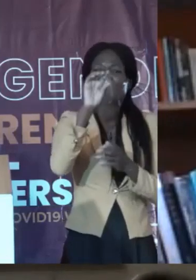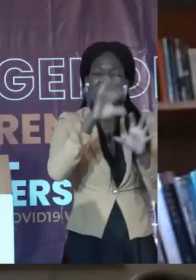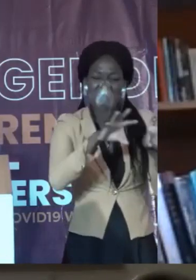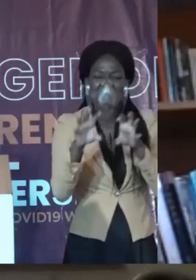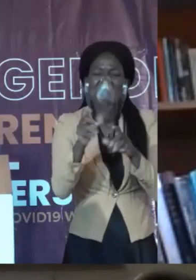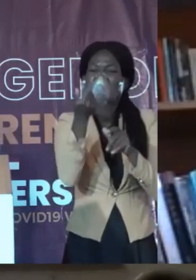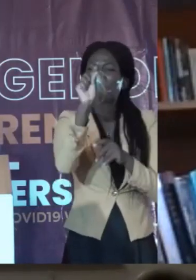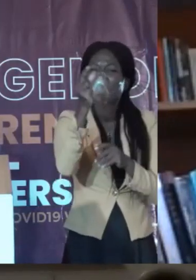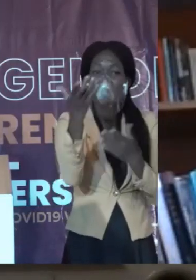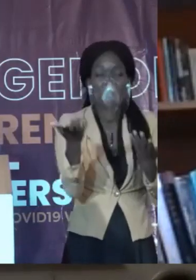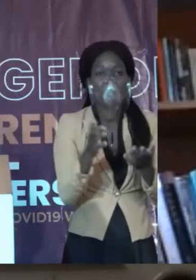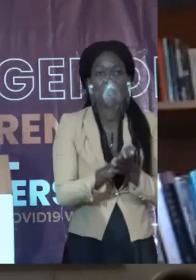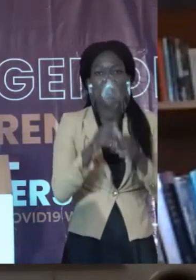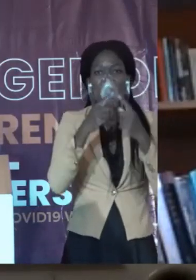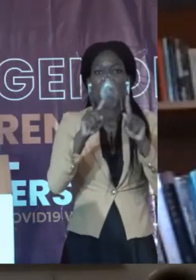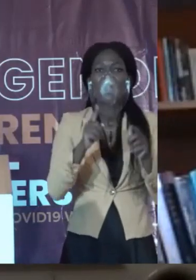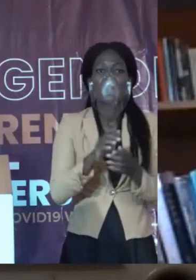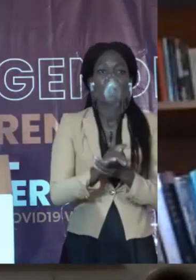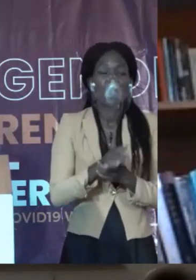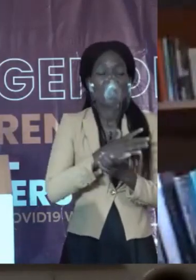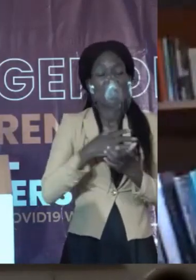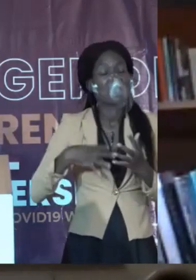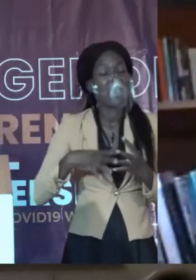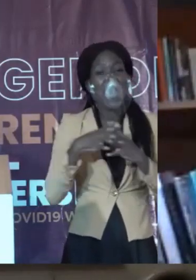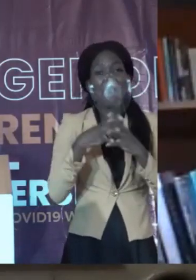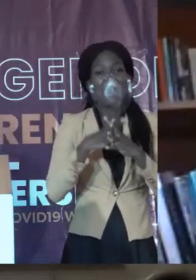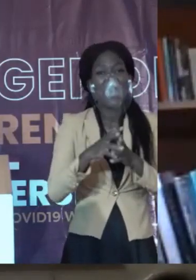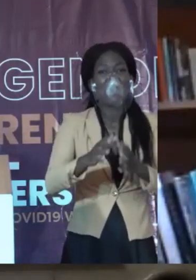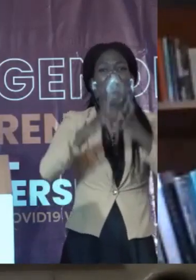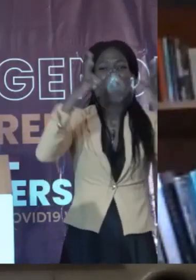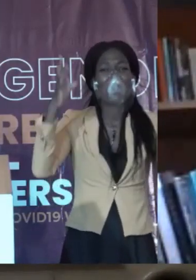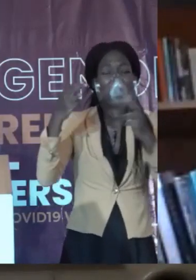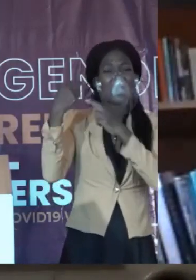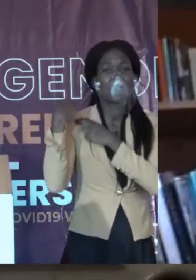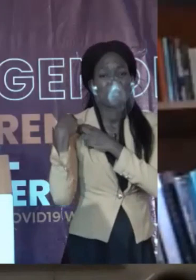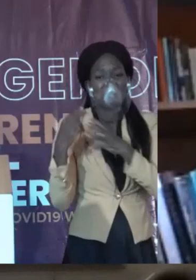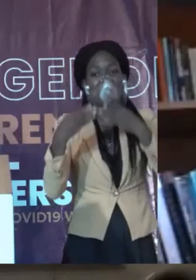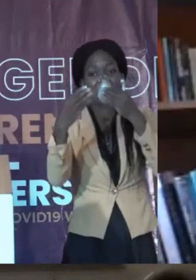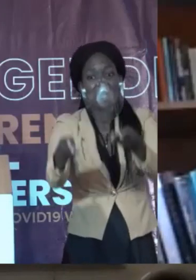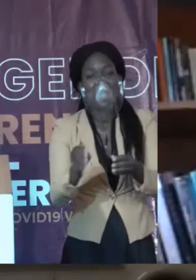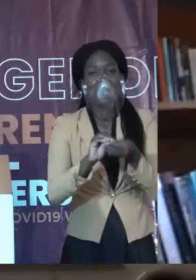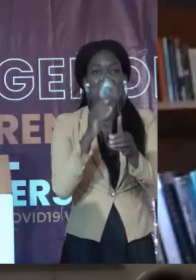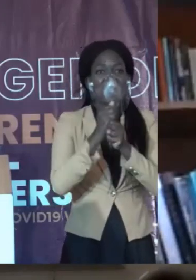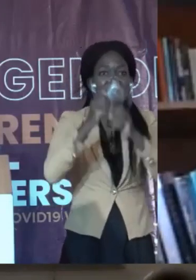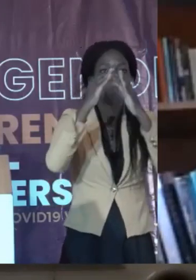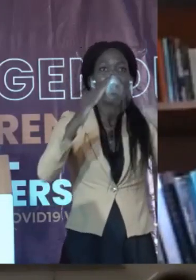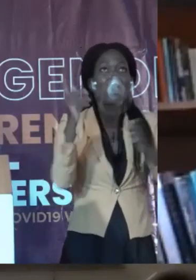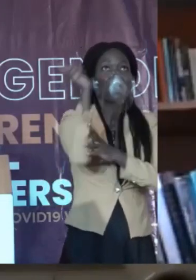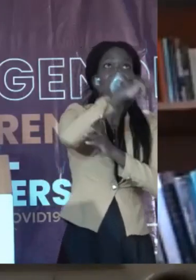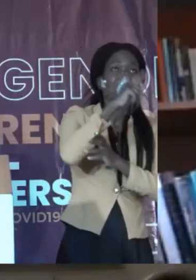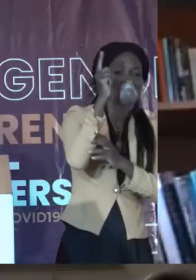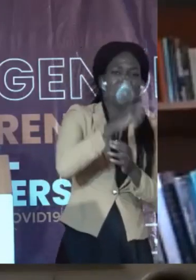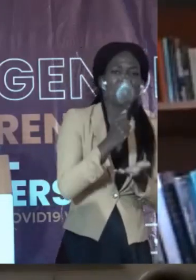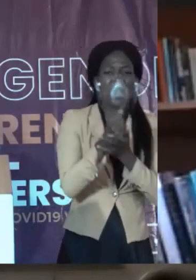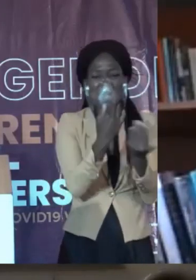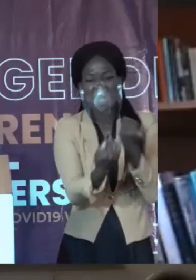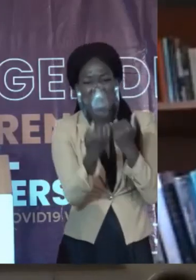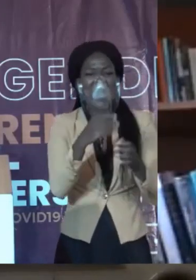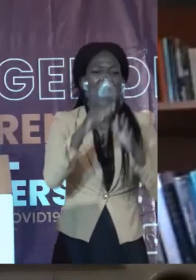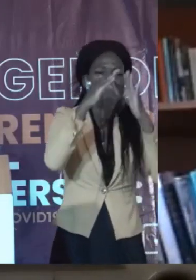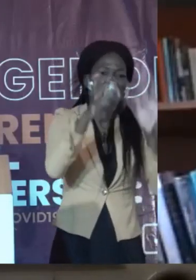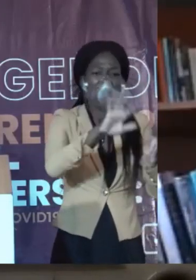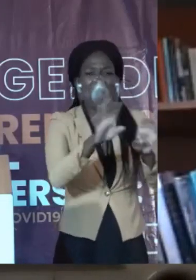greater responsibility for domestic and reproductive work at the household level. So their roles are dictated by social norms,